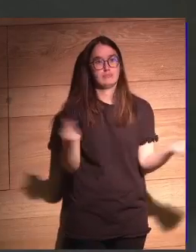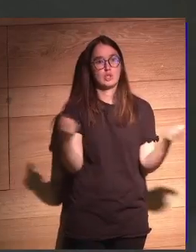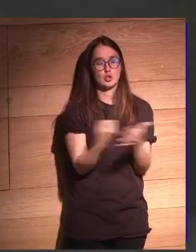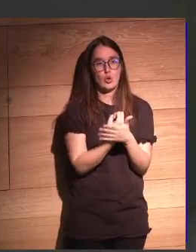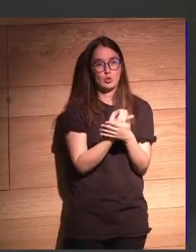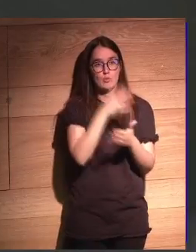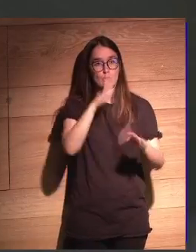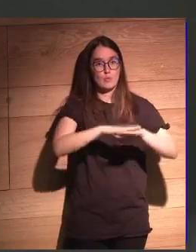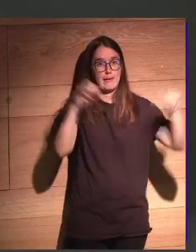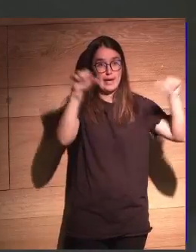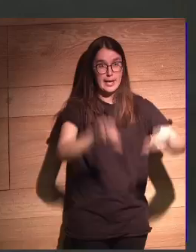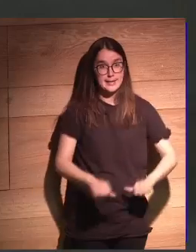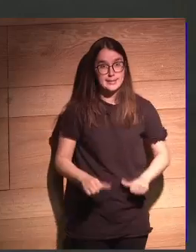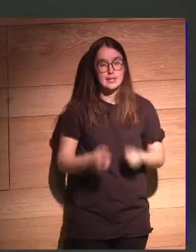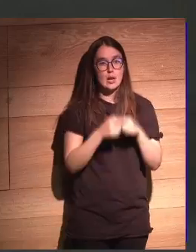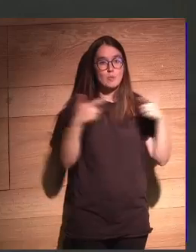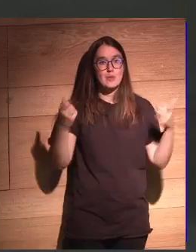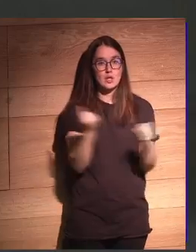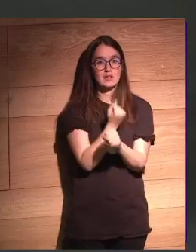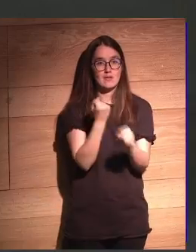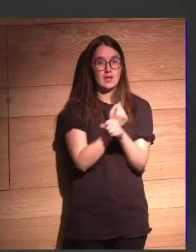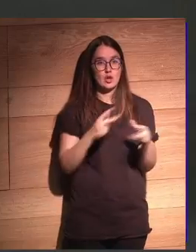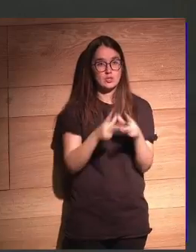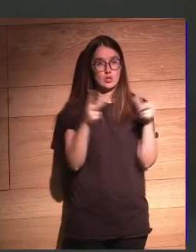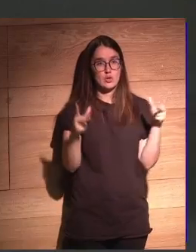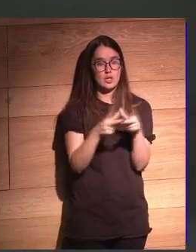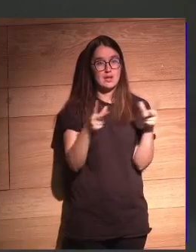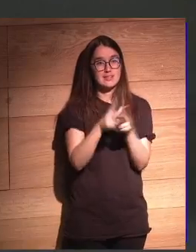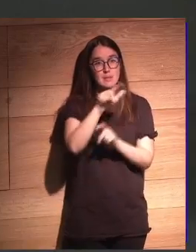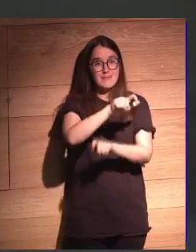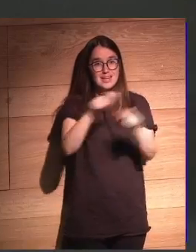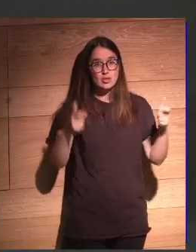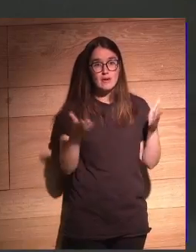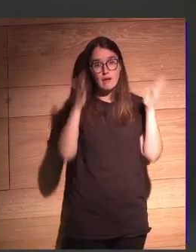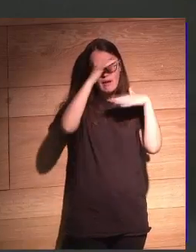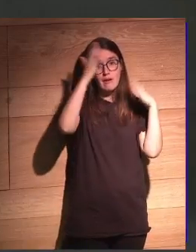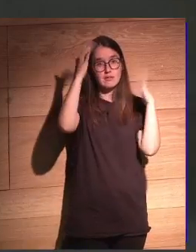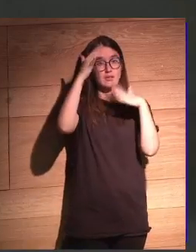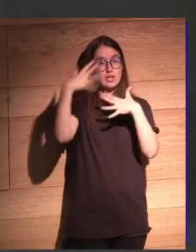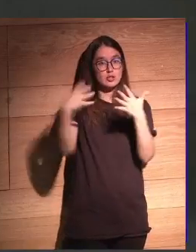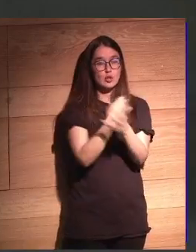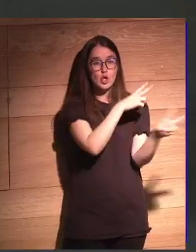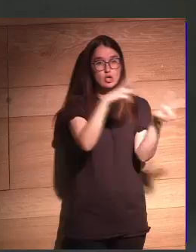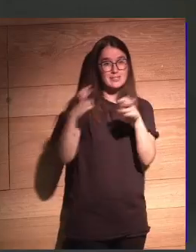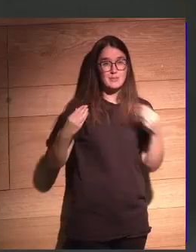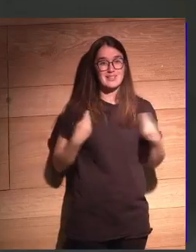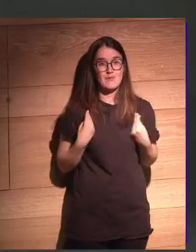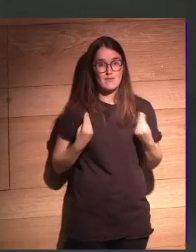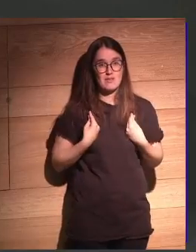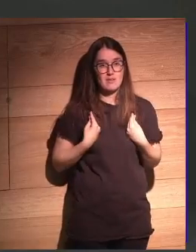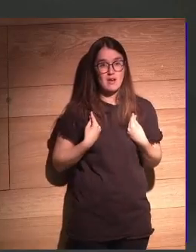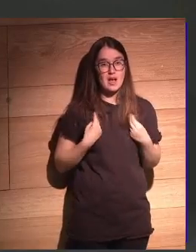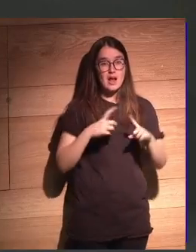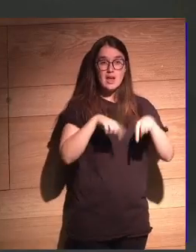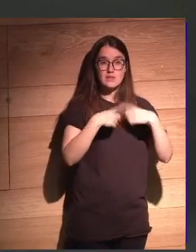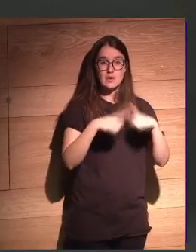social mediators. They disappeared with the crisis. We need to increase the number of social workers and the personnel